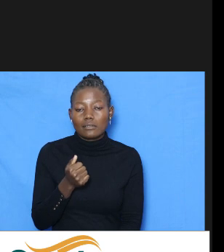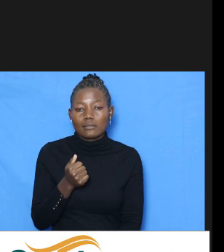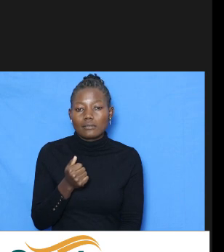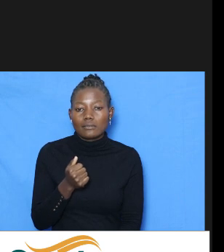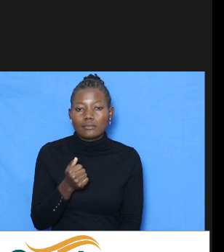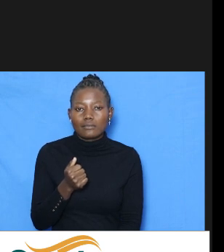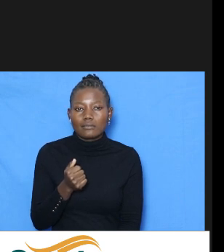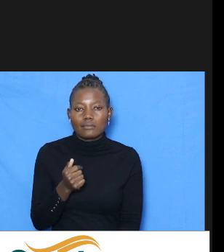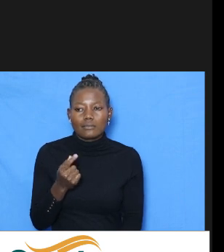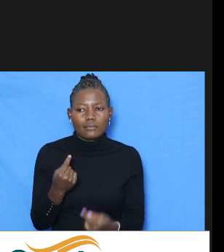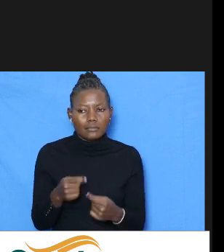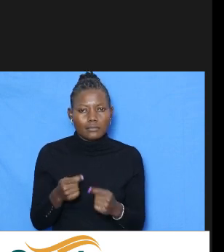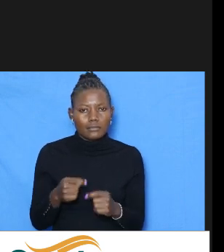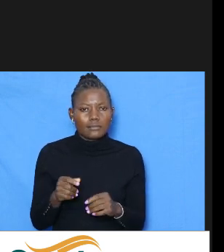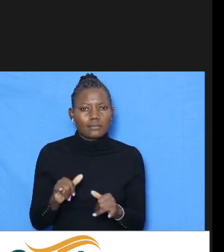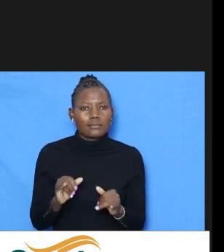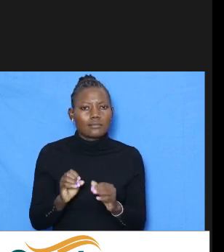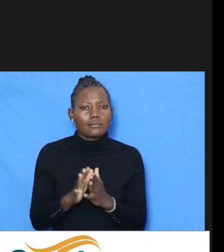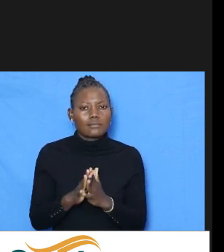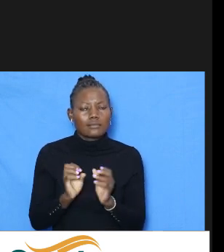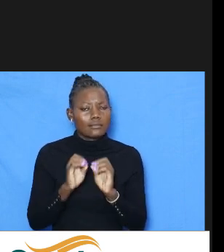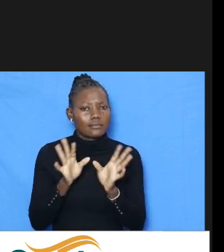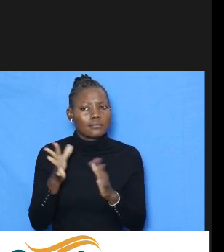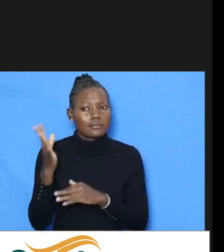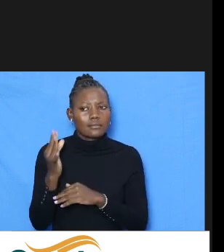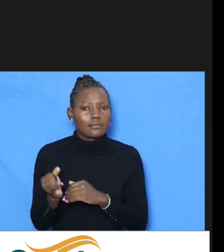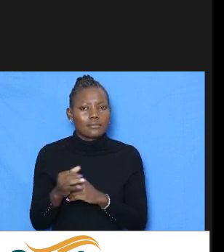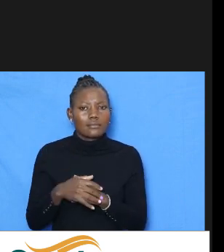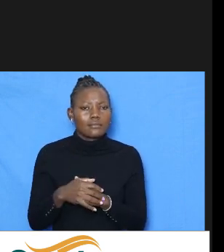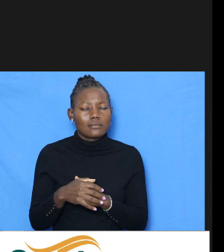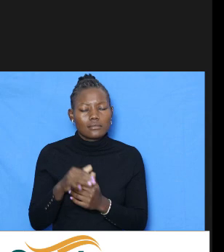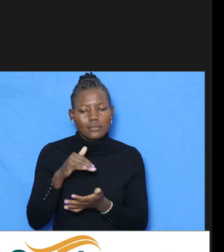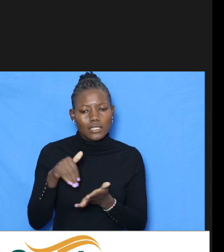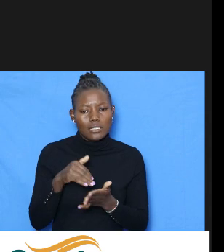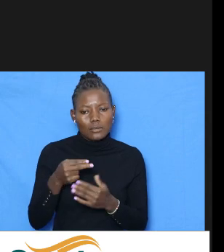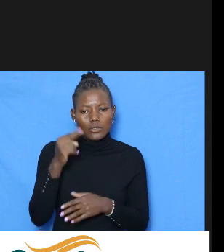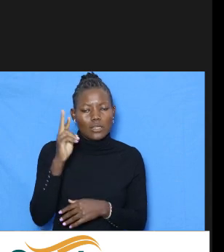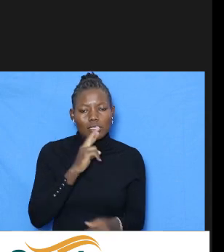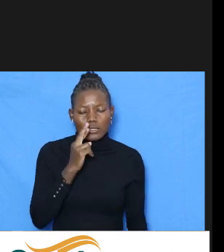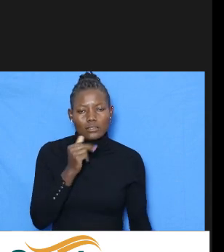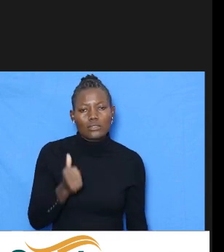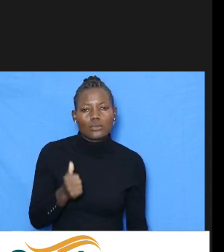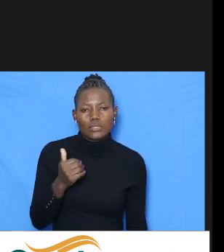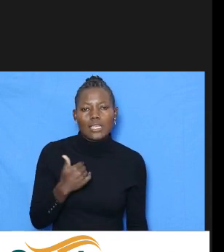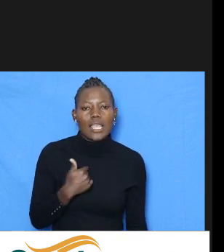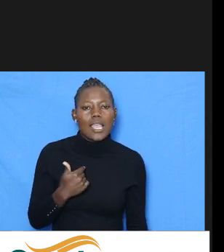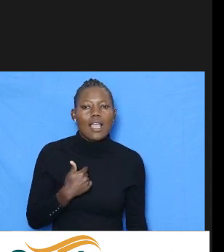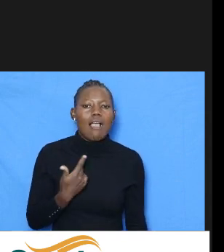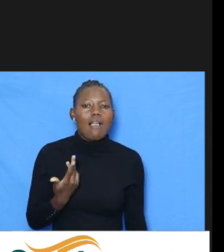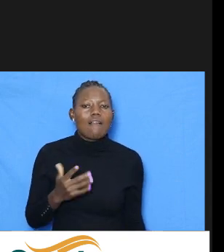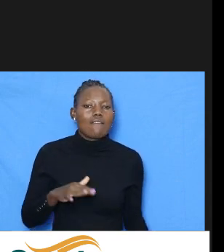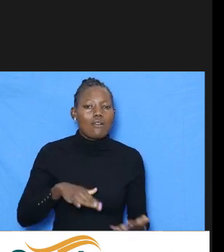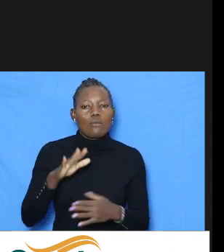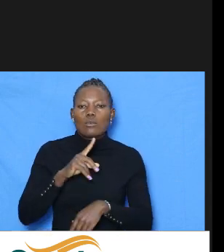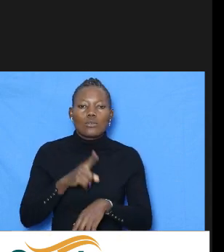So try stay clear of them because of the medium to high risk that they usually have of contamination, especially